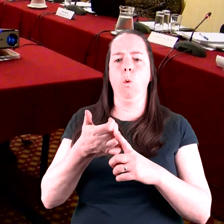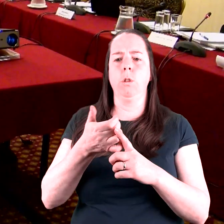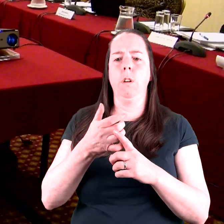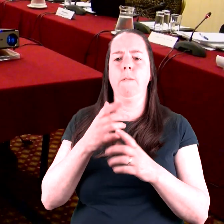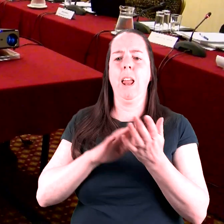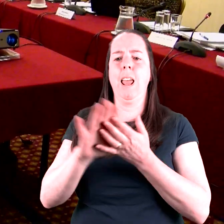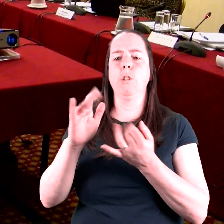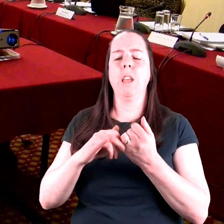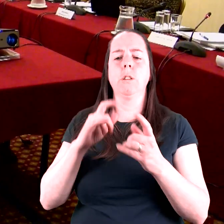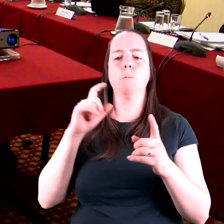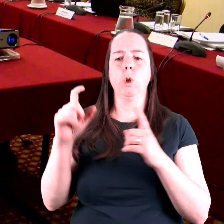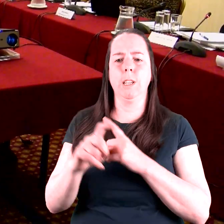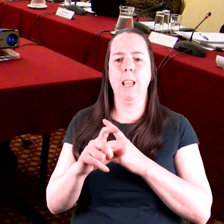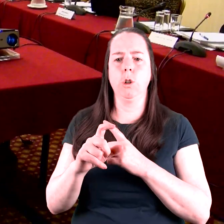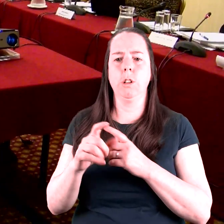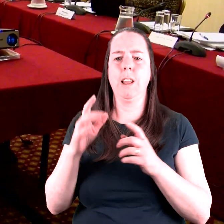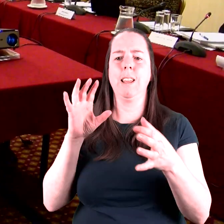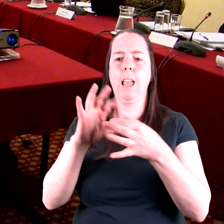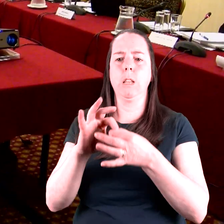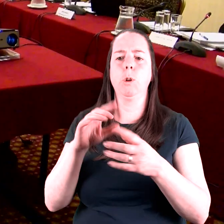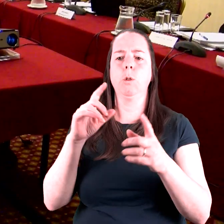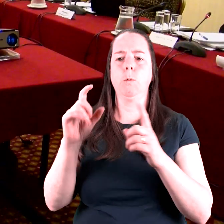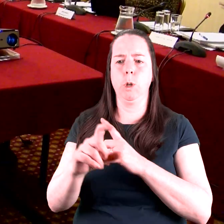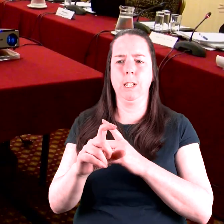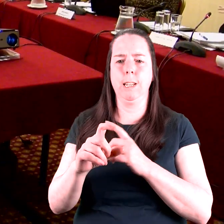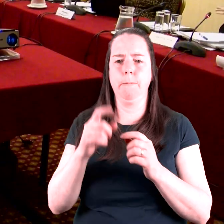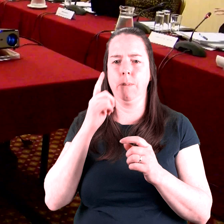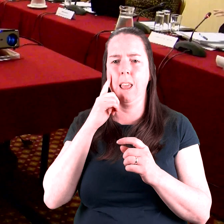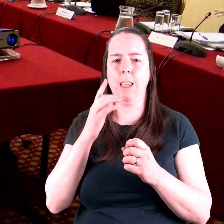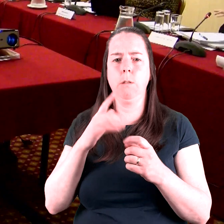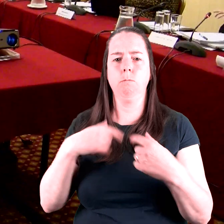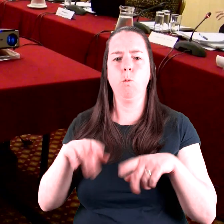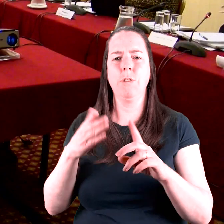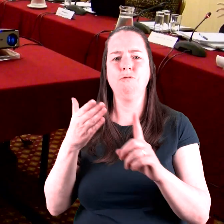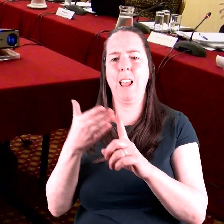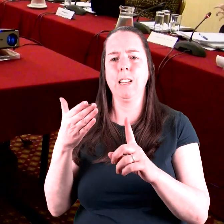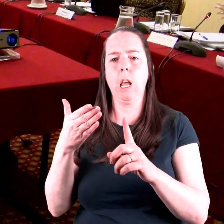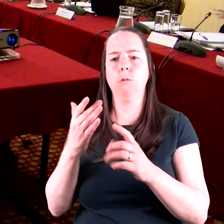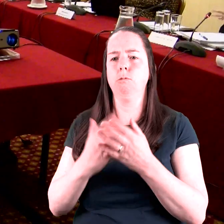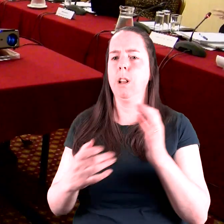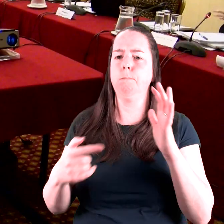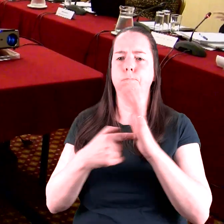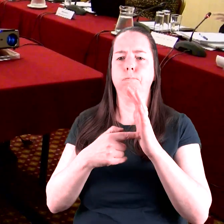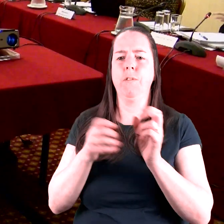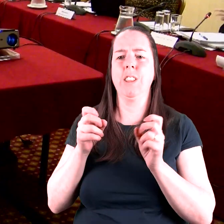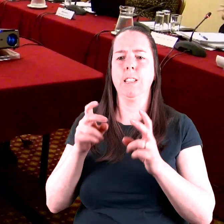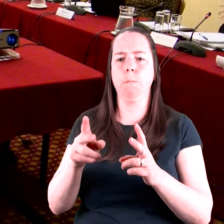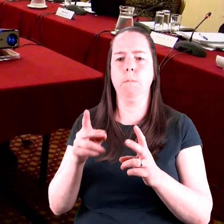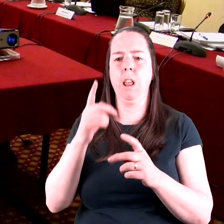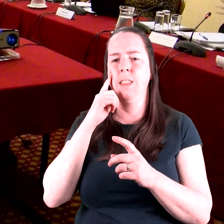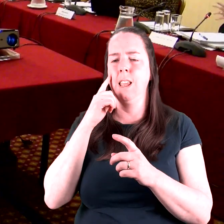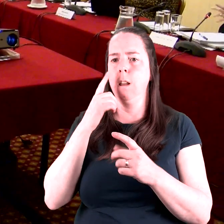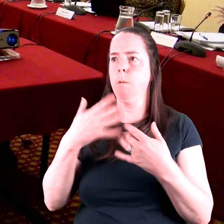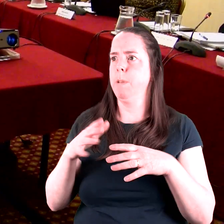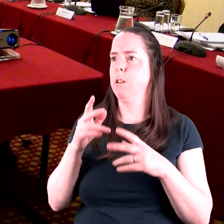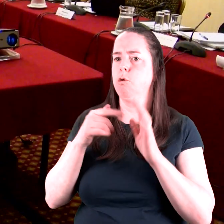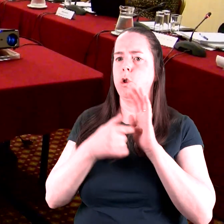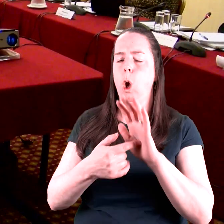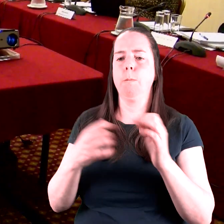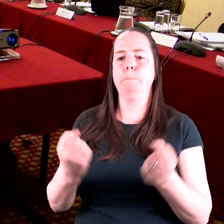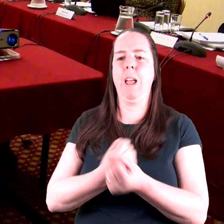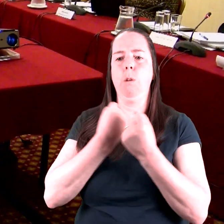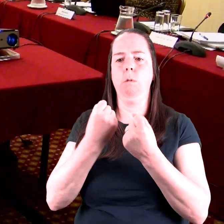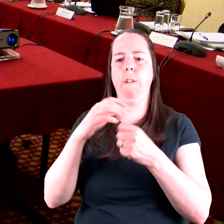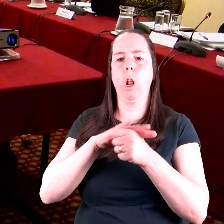the support of the NHS communications and engagement community. So I think we recognise that this is really important for all our system, and I think we've shown